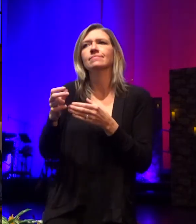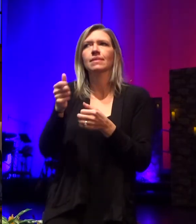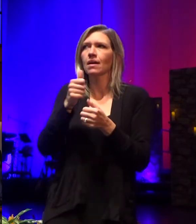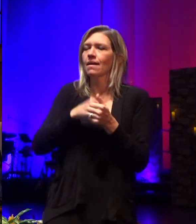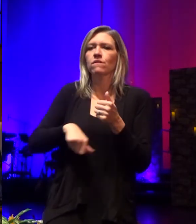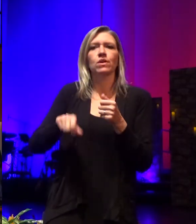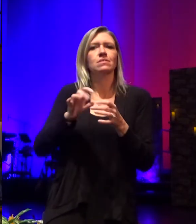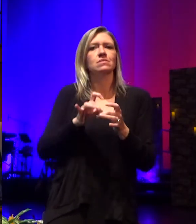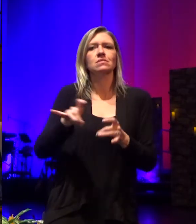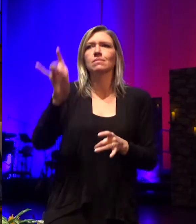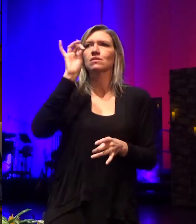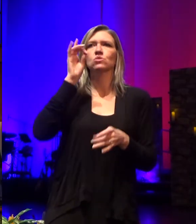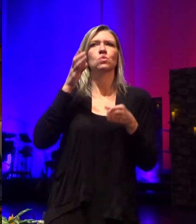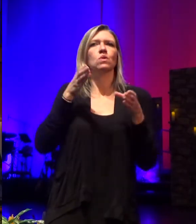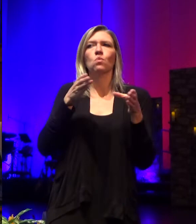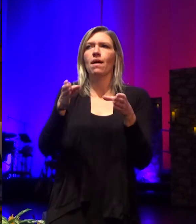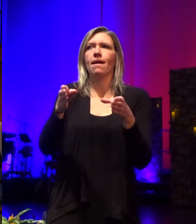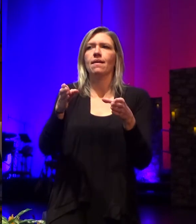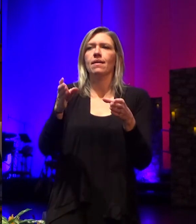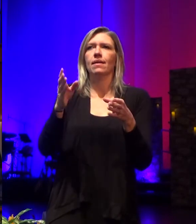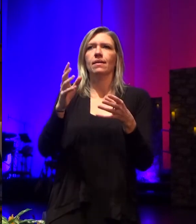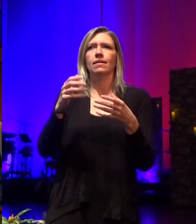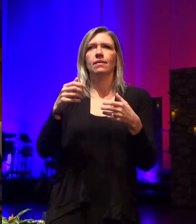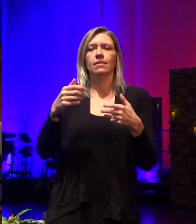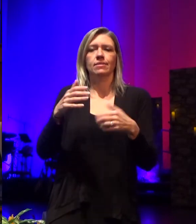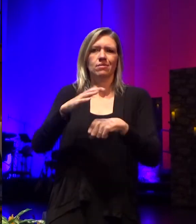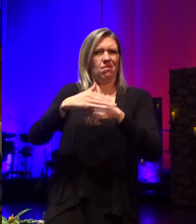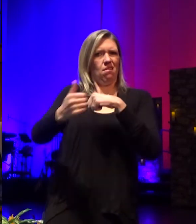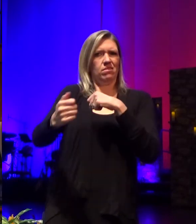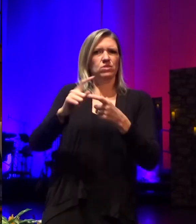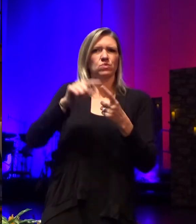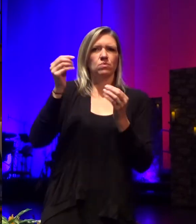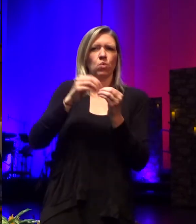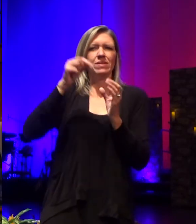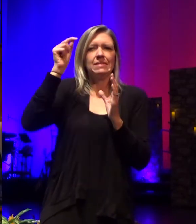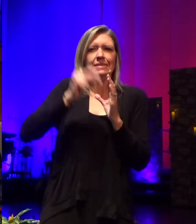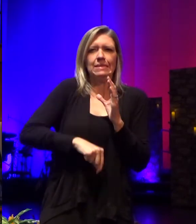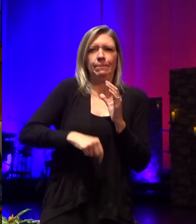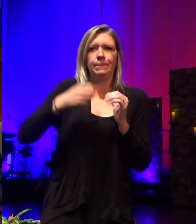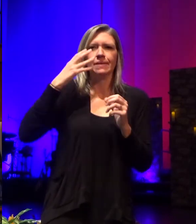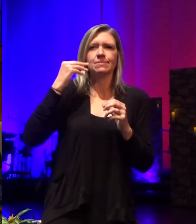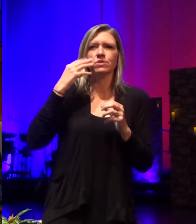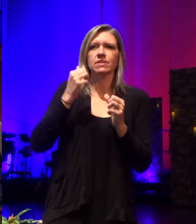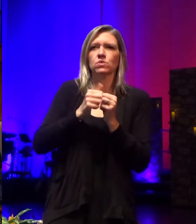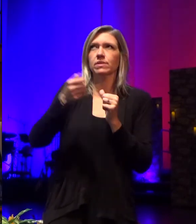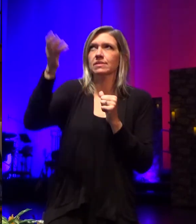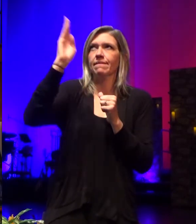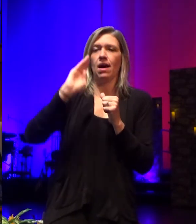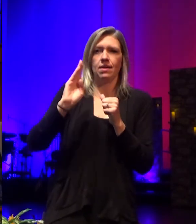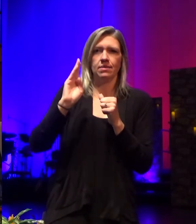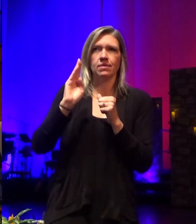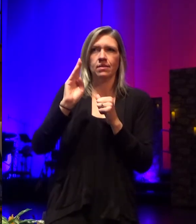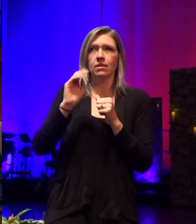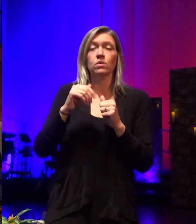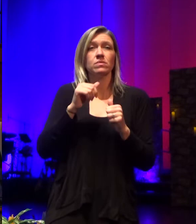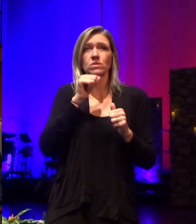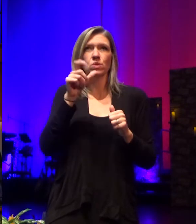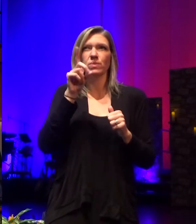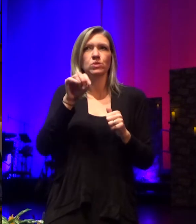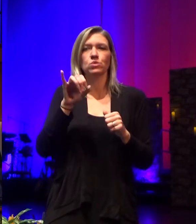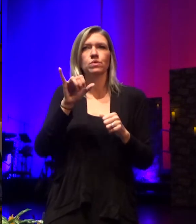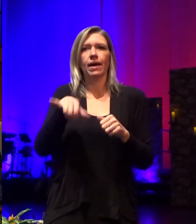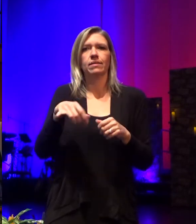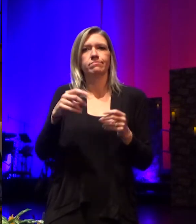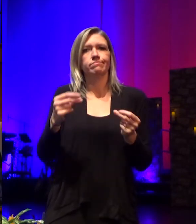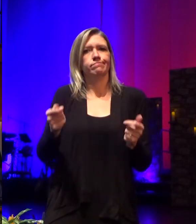way calls us to deepen into the experience of the divine. And we don't do that just in our